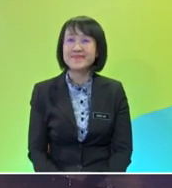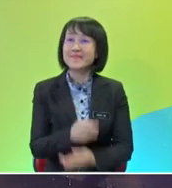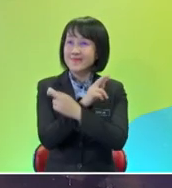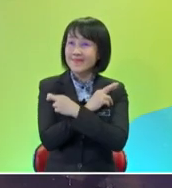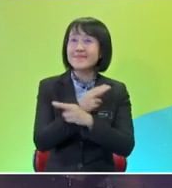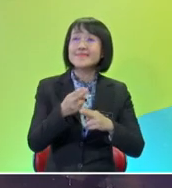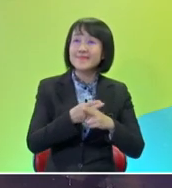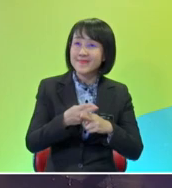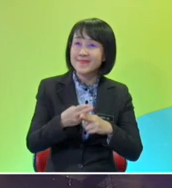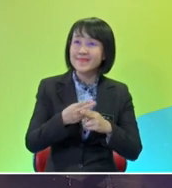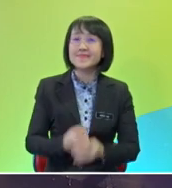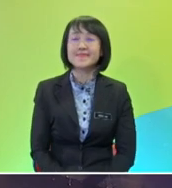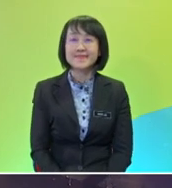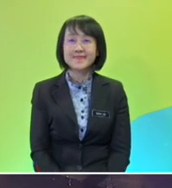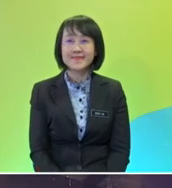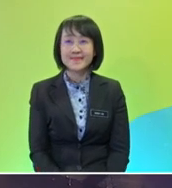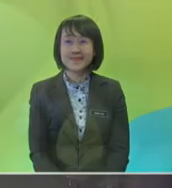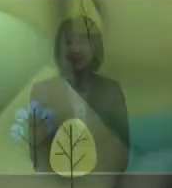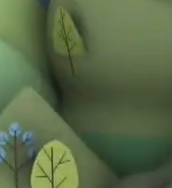on EduwebTV KPM.